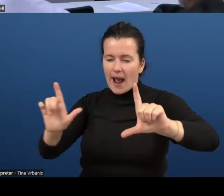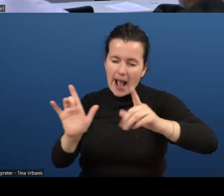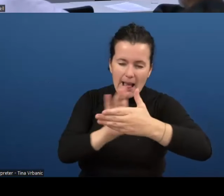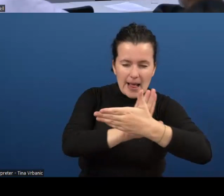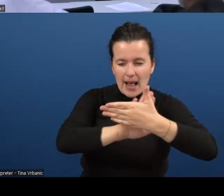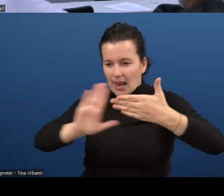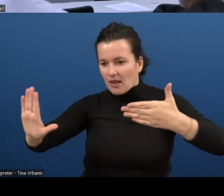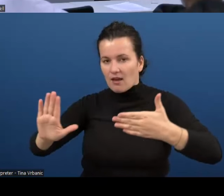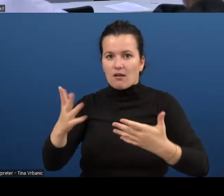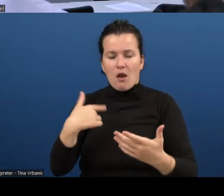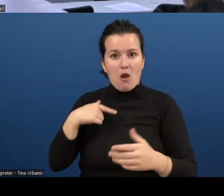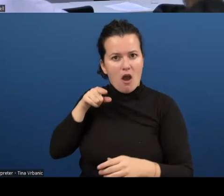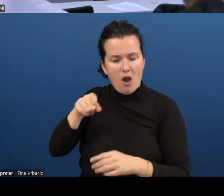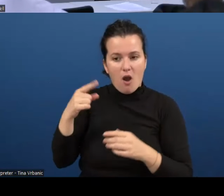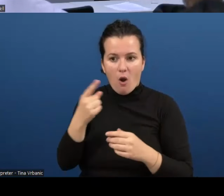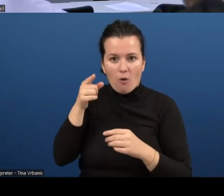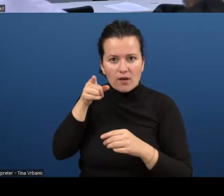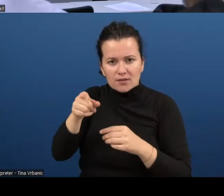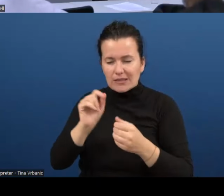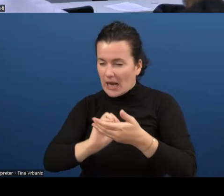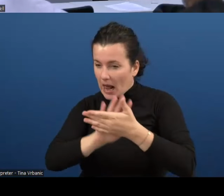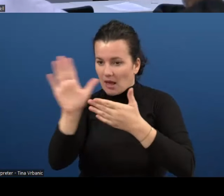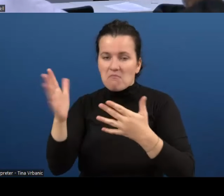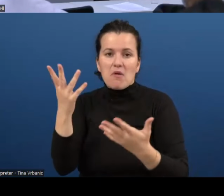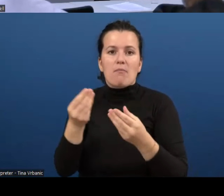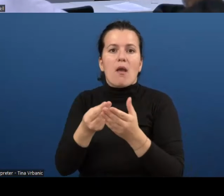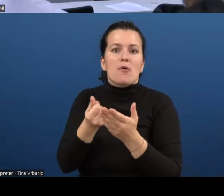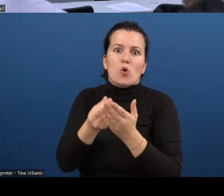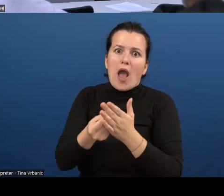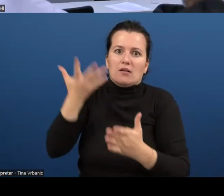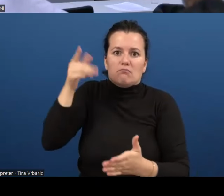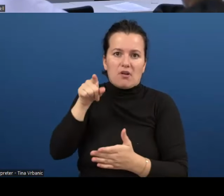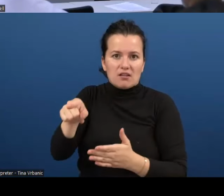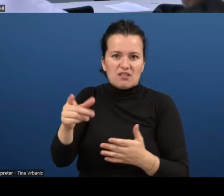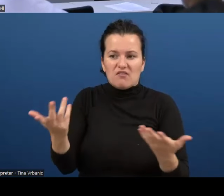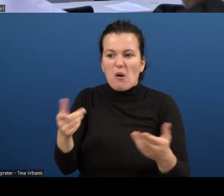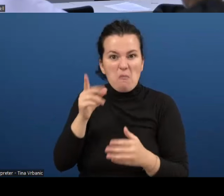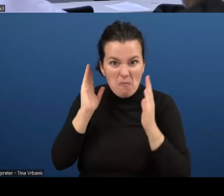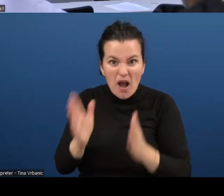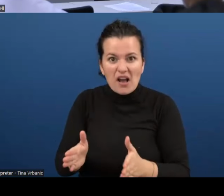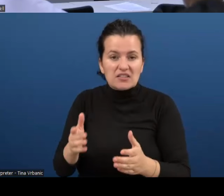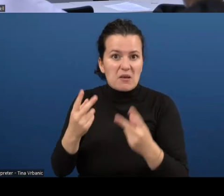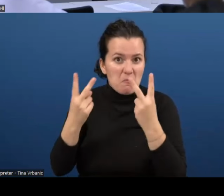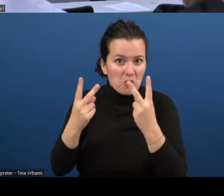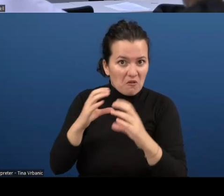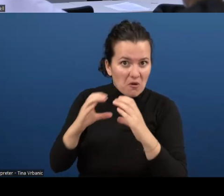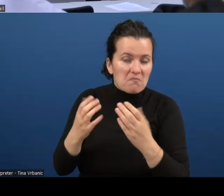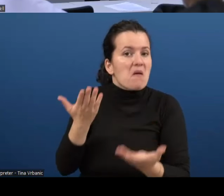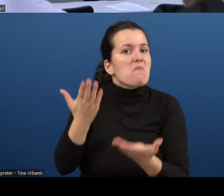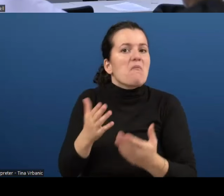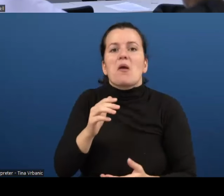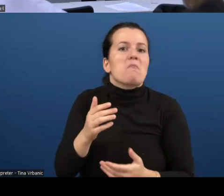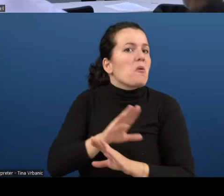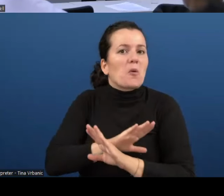Sometimes there are illusions, you can make use of them. So to create an effect that's very useful in